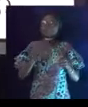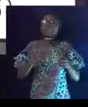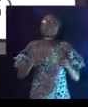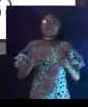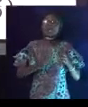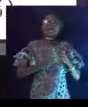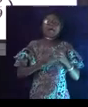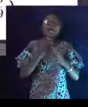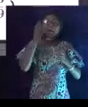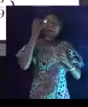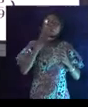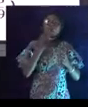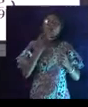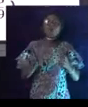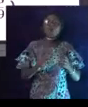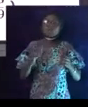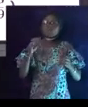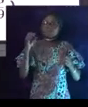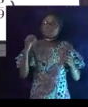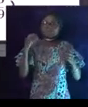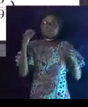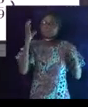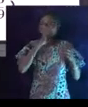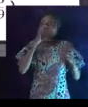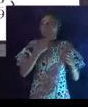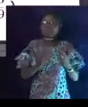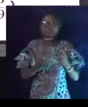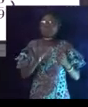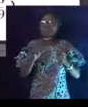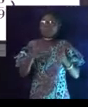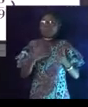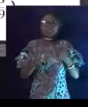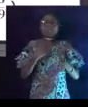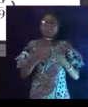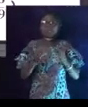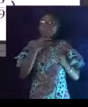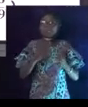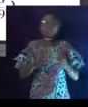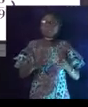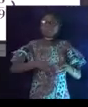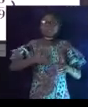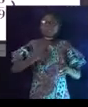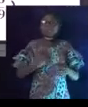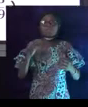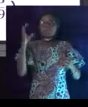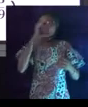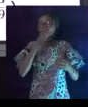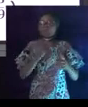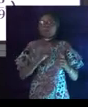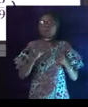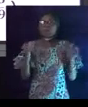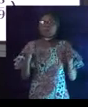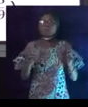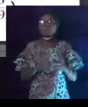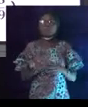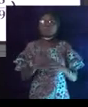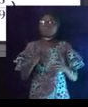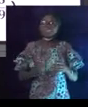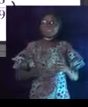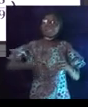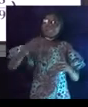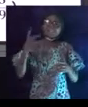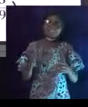you got. If you did not, go back, retrace your steps and compare it with mine and check where you have made an error. If you